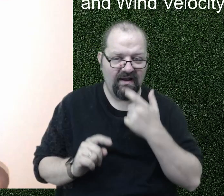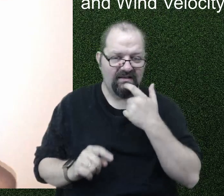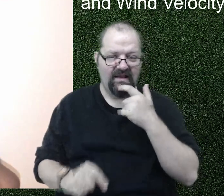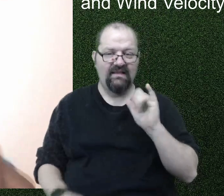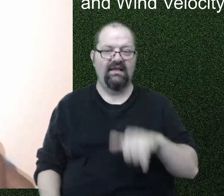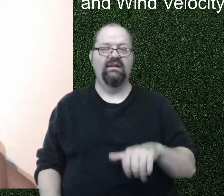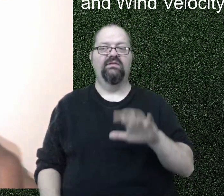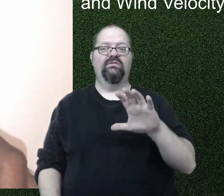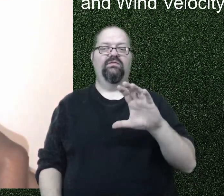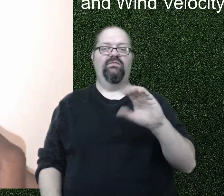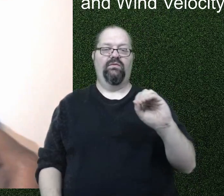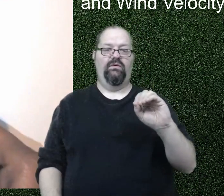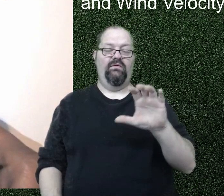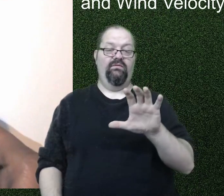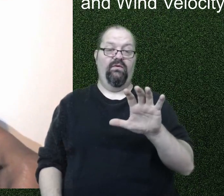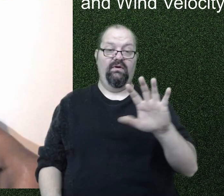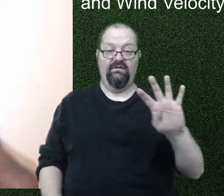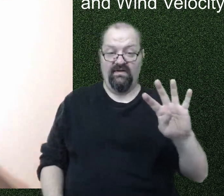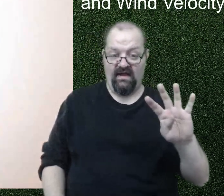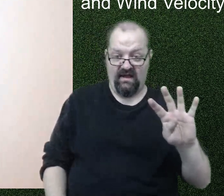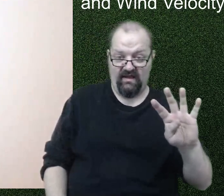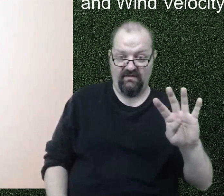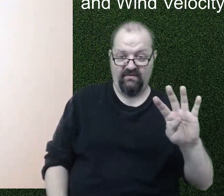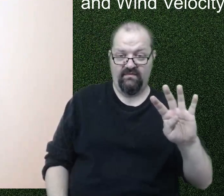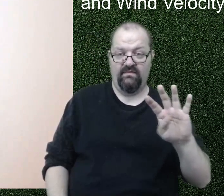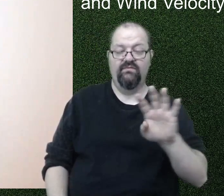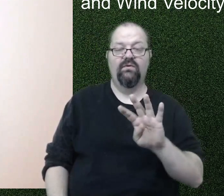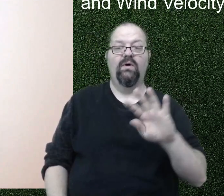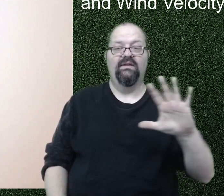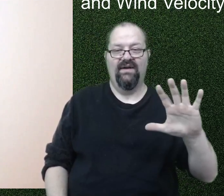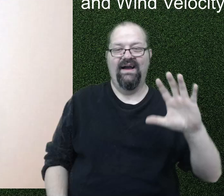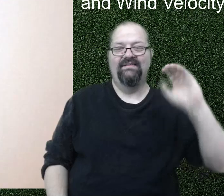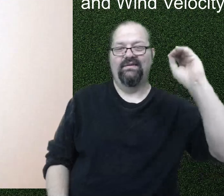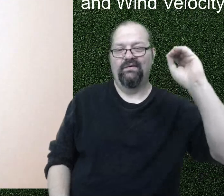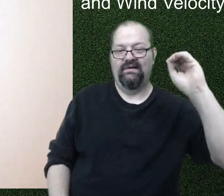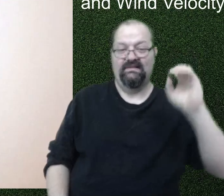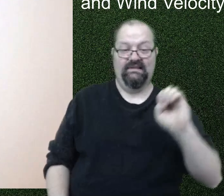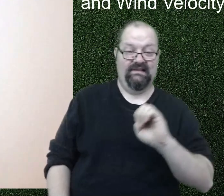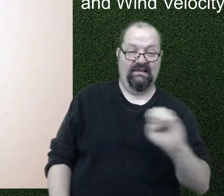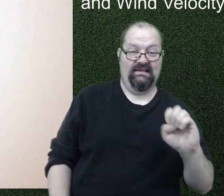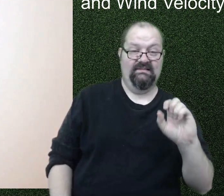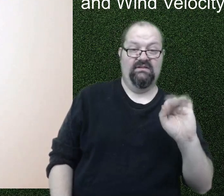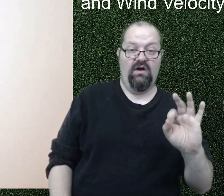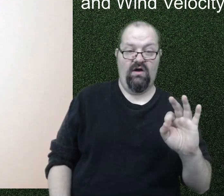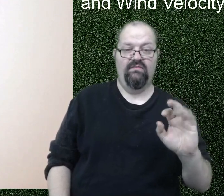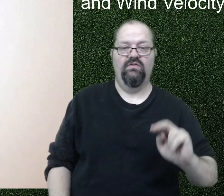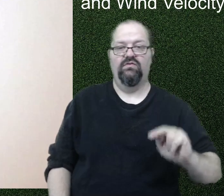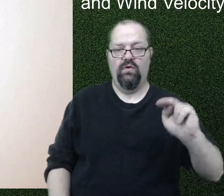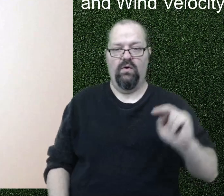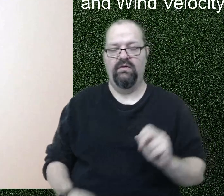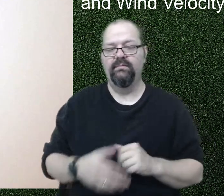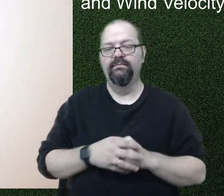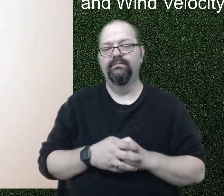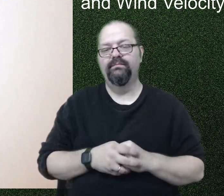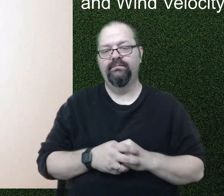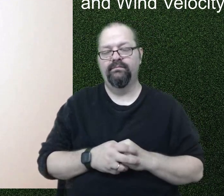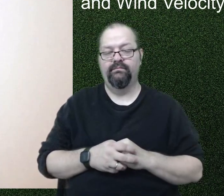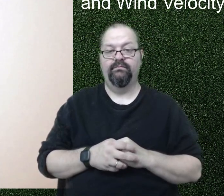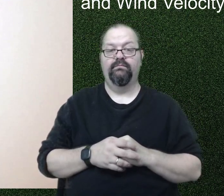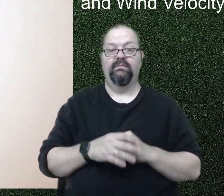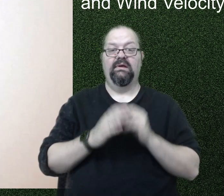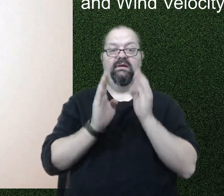45 degrees east of north. That's how we interpret this. So here is our north-south line. 45 degrees east of